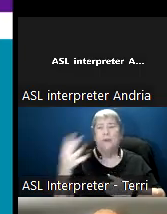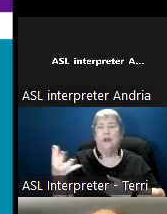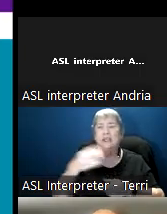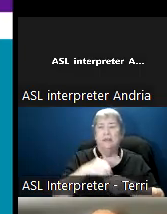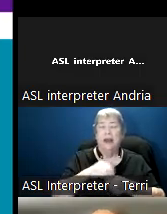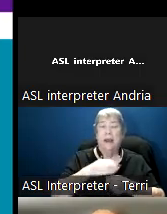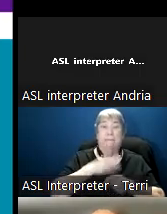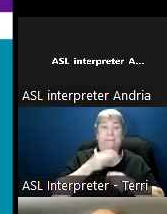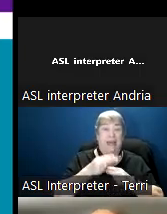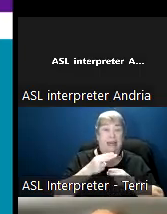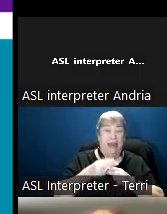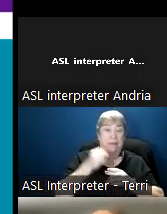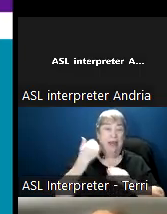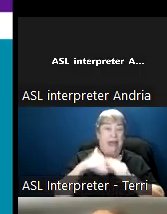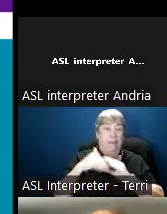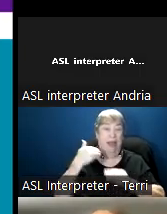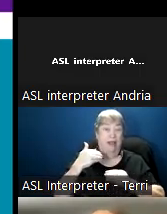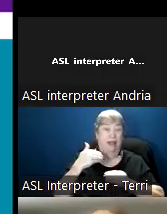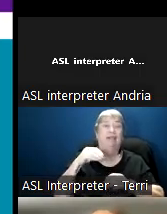and email are in the chat.